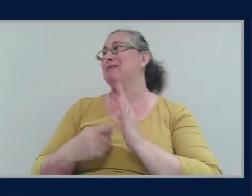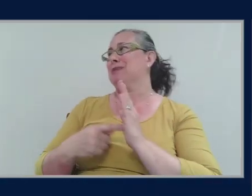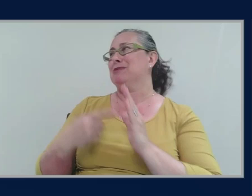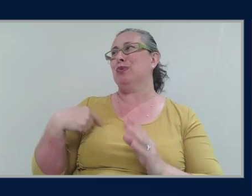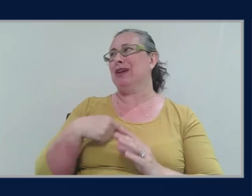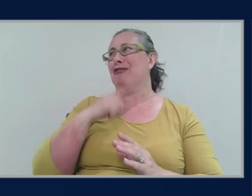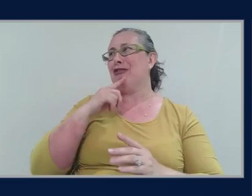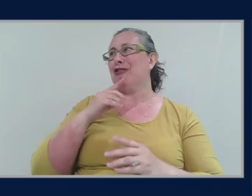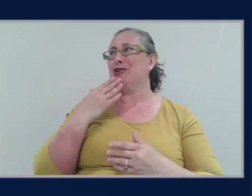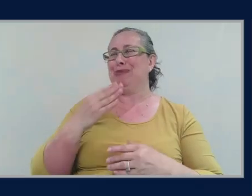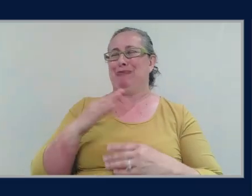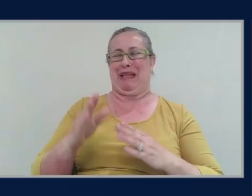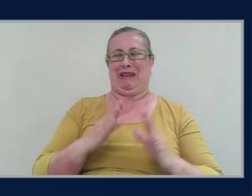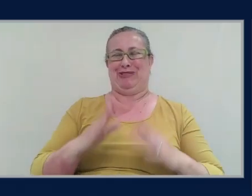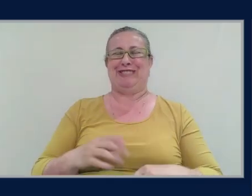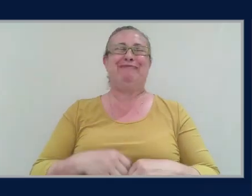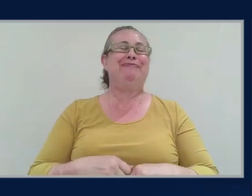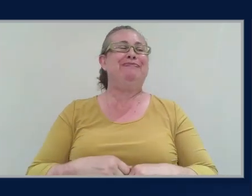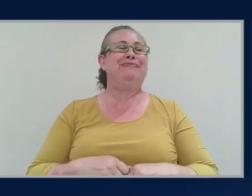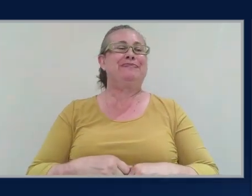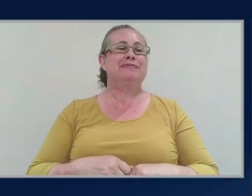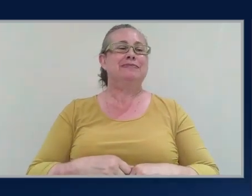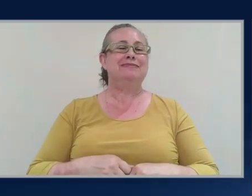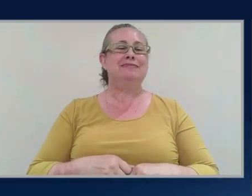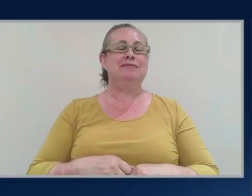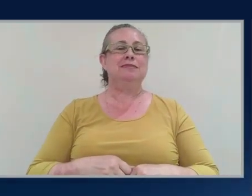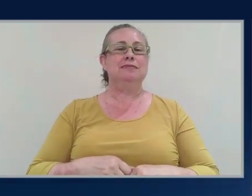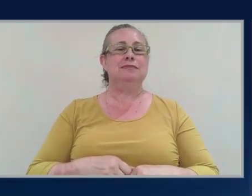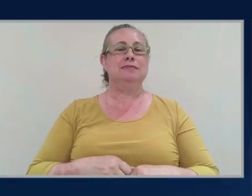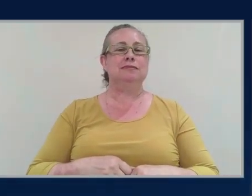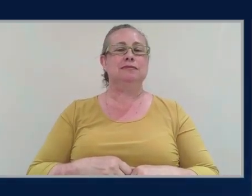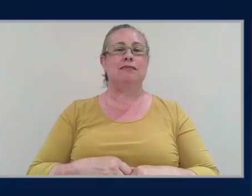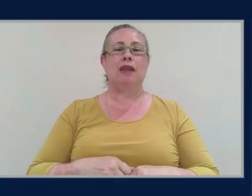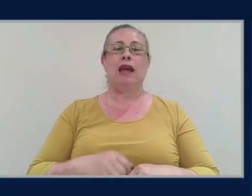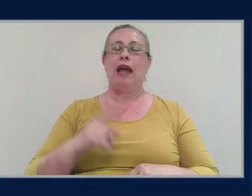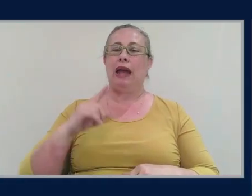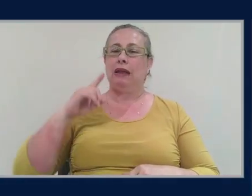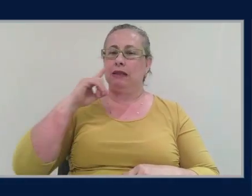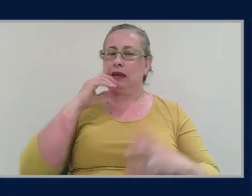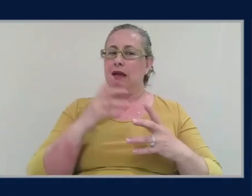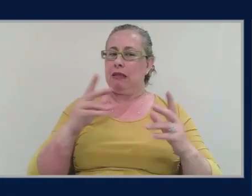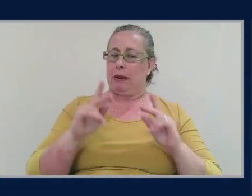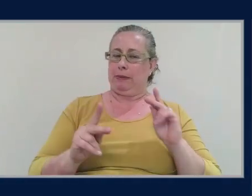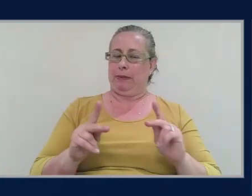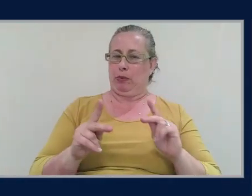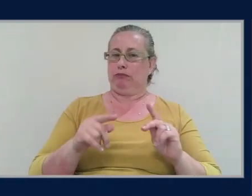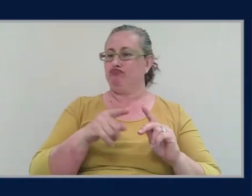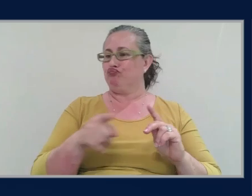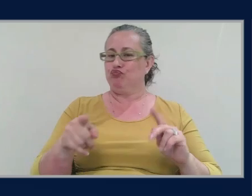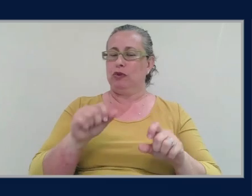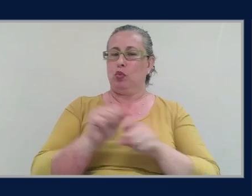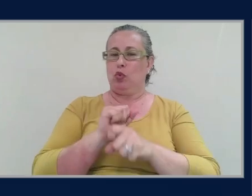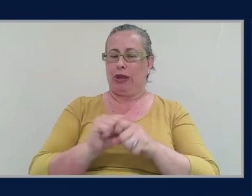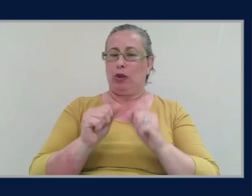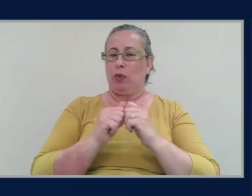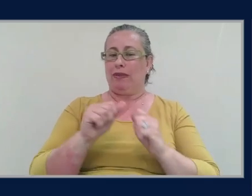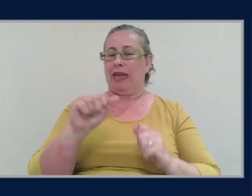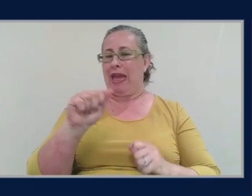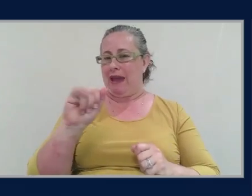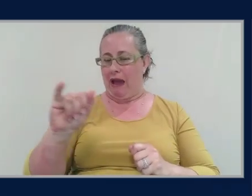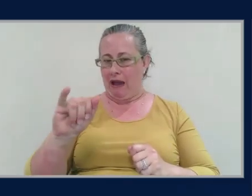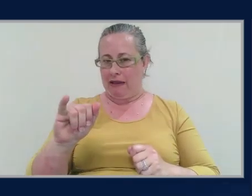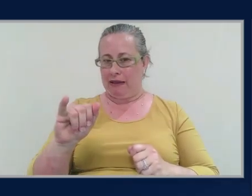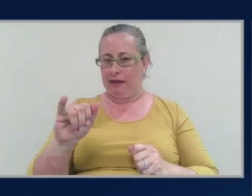Almost, sometimes. But I think there a lot of folks are doing work with AI/ML out there.